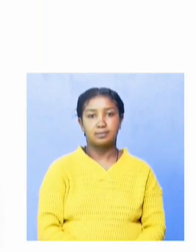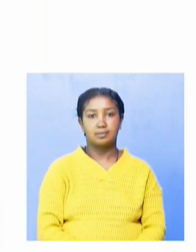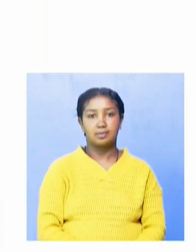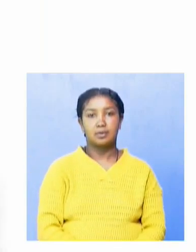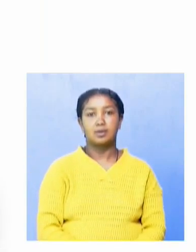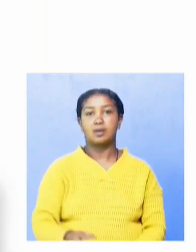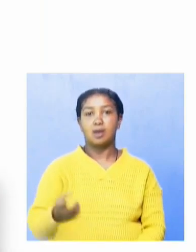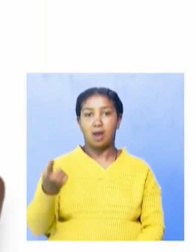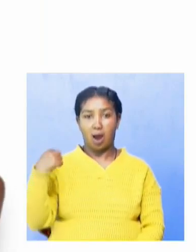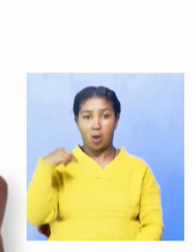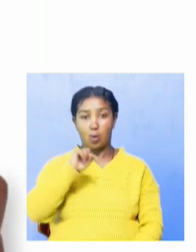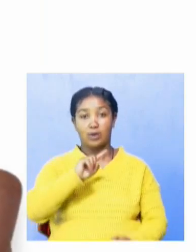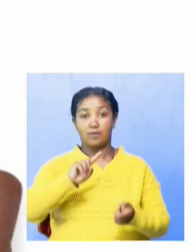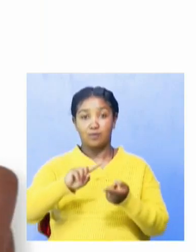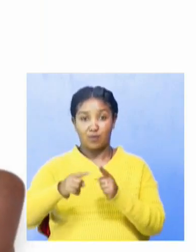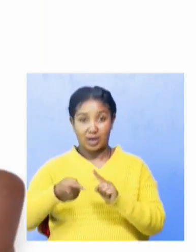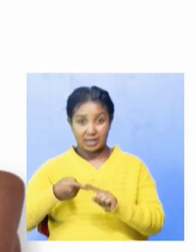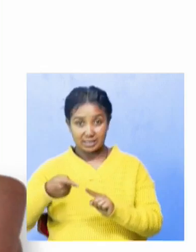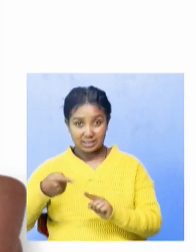our friends